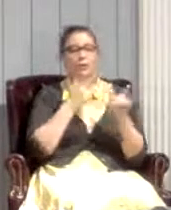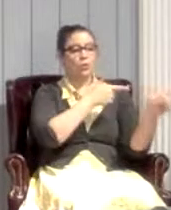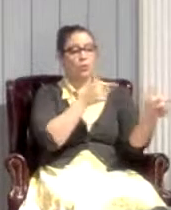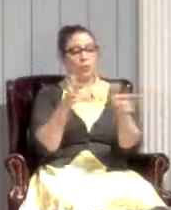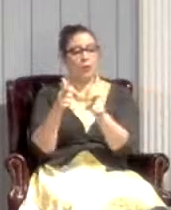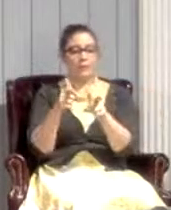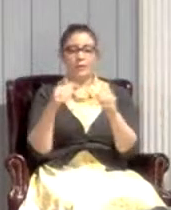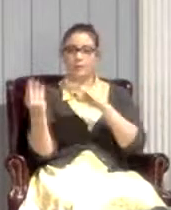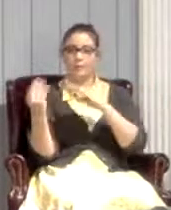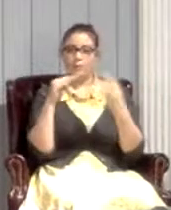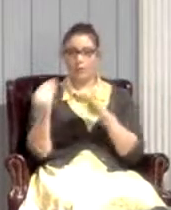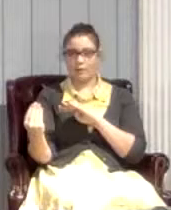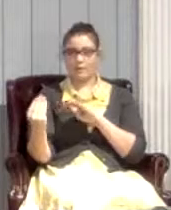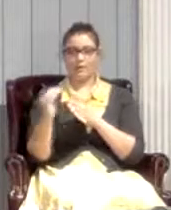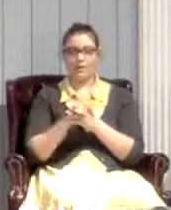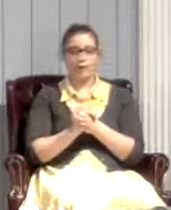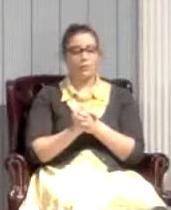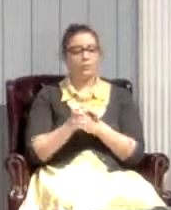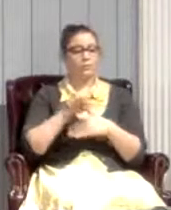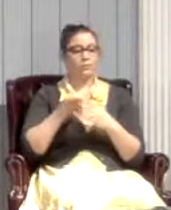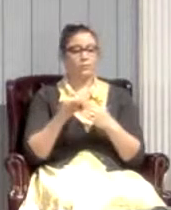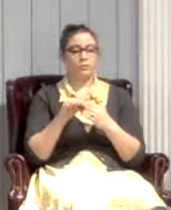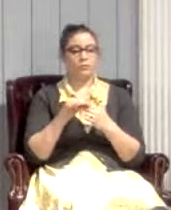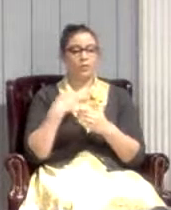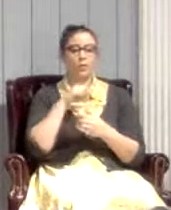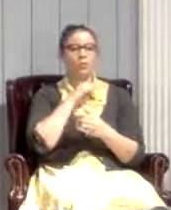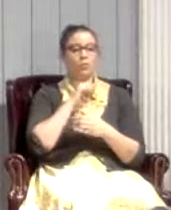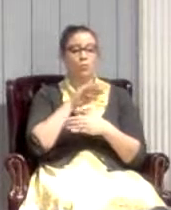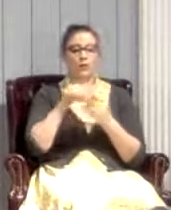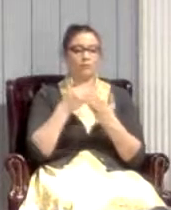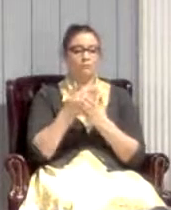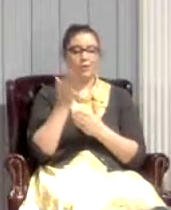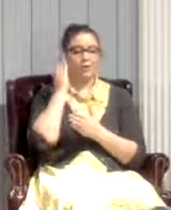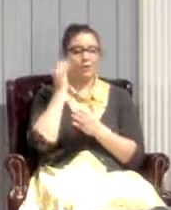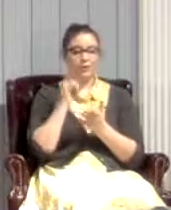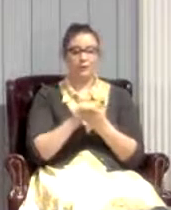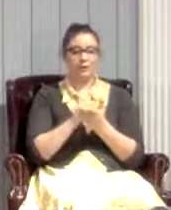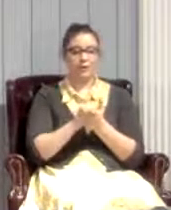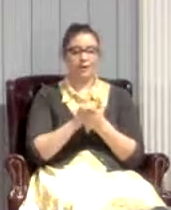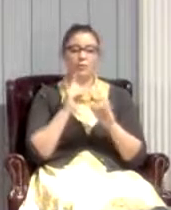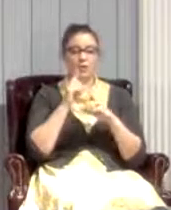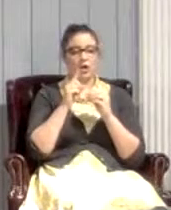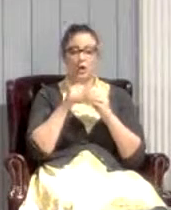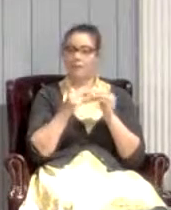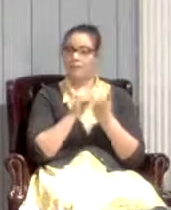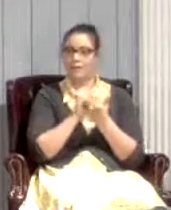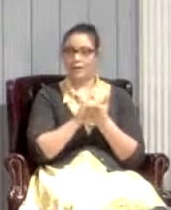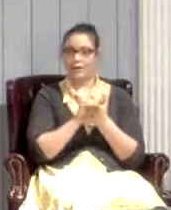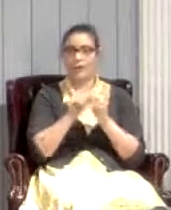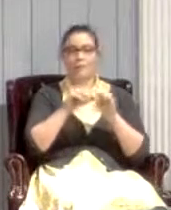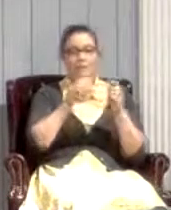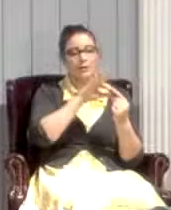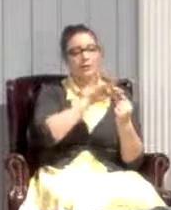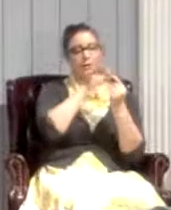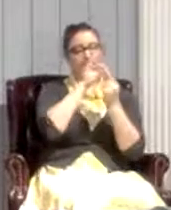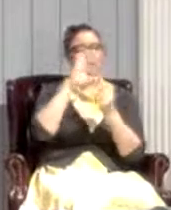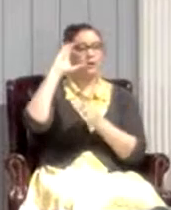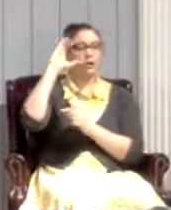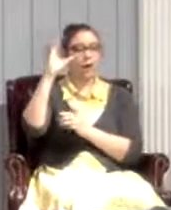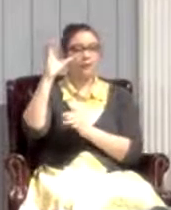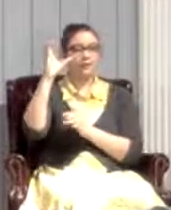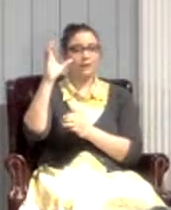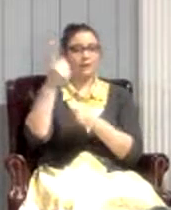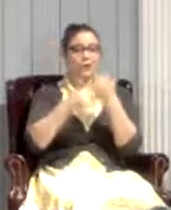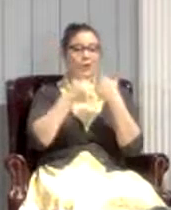not carnal, and we all know that. And, you know, when we think about that, people talk about things like, but there is a specific context in